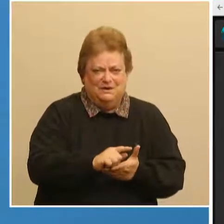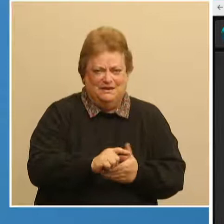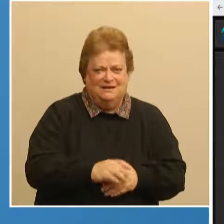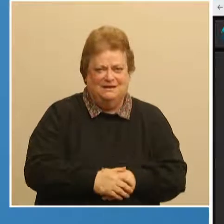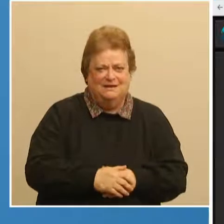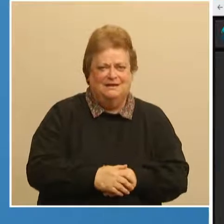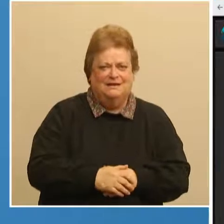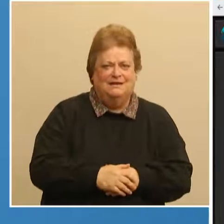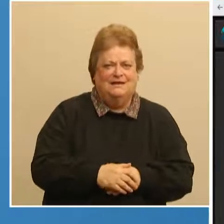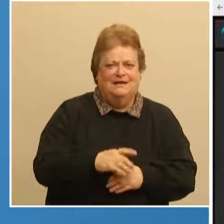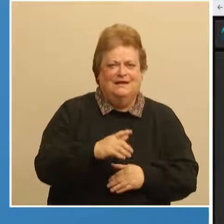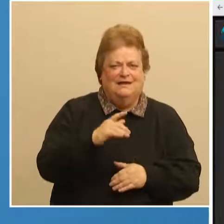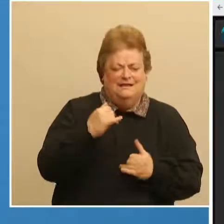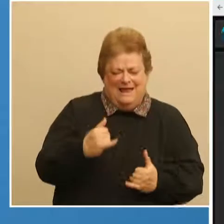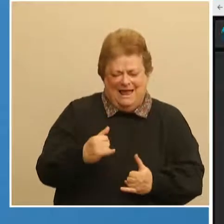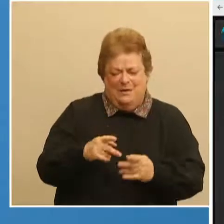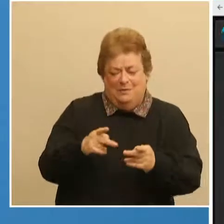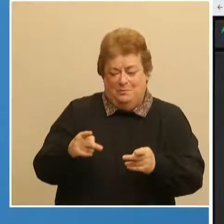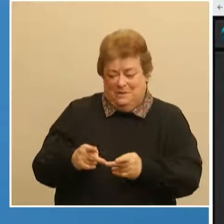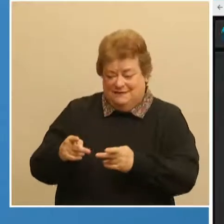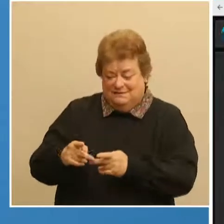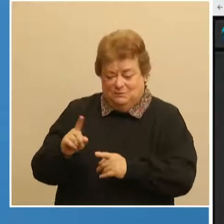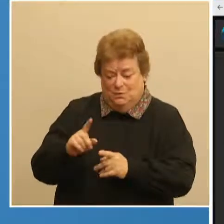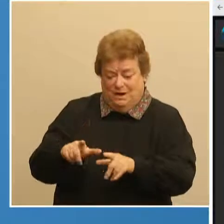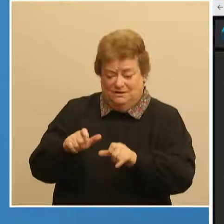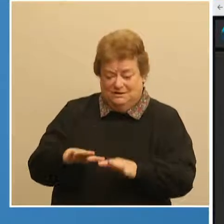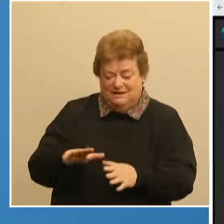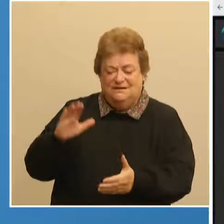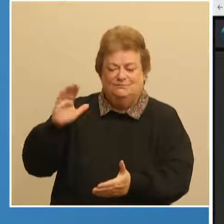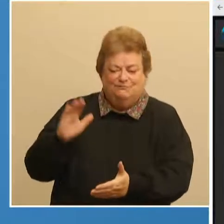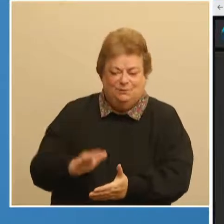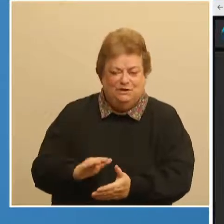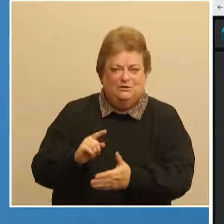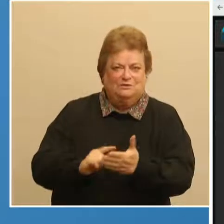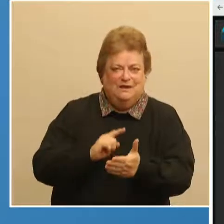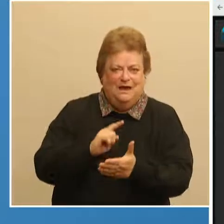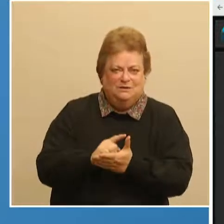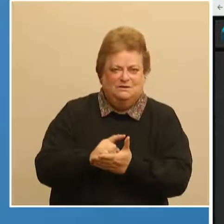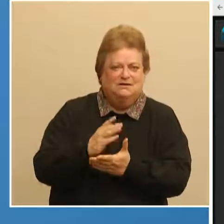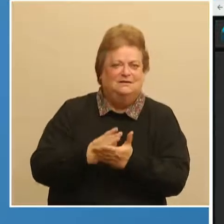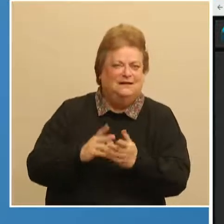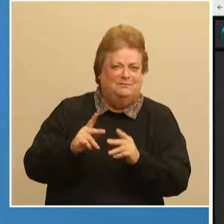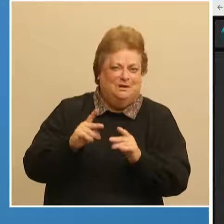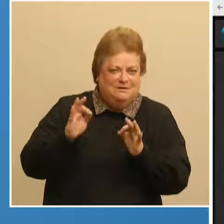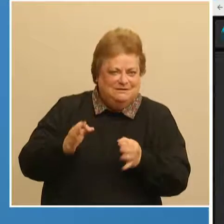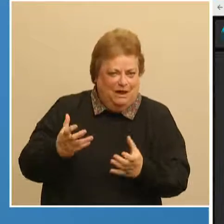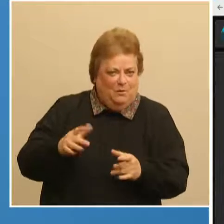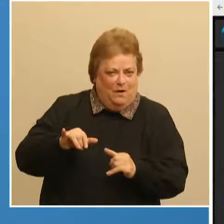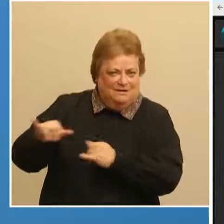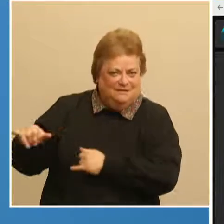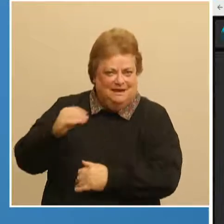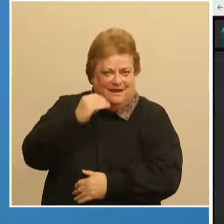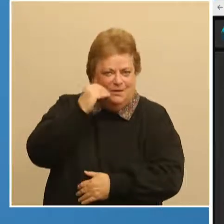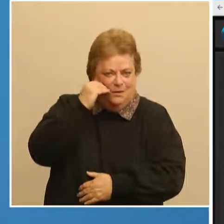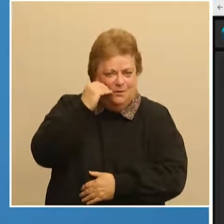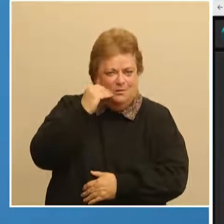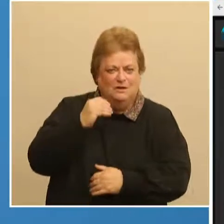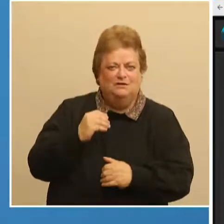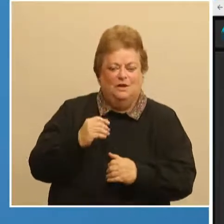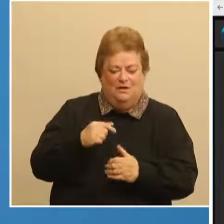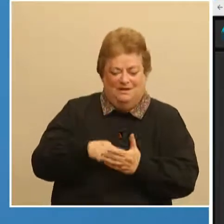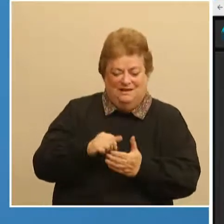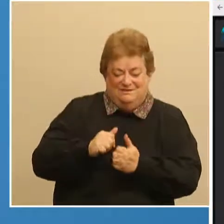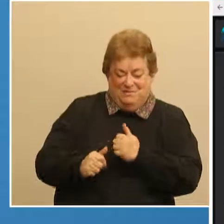locations had reduced hours, and many people chose to stay home. This past week, 1,300 tests